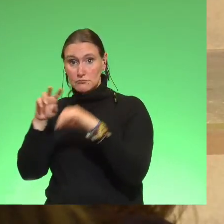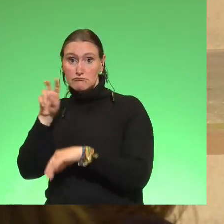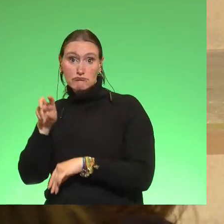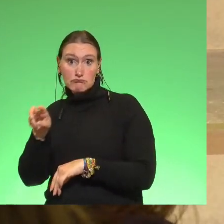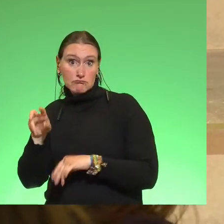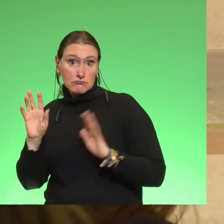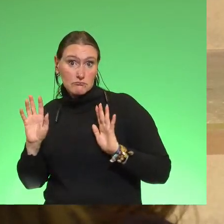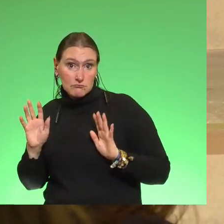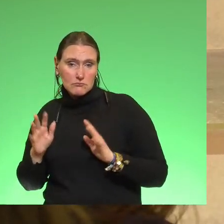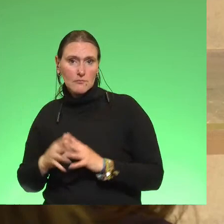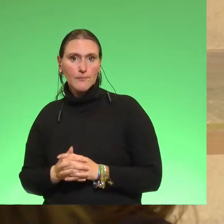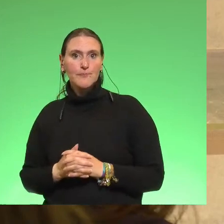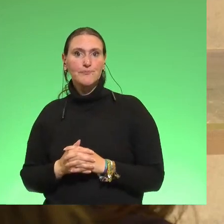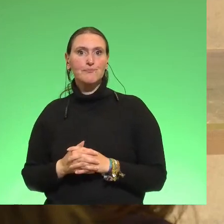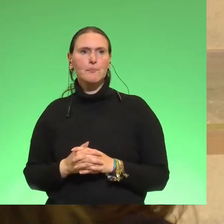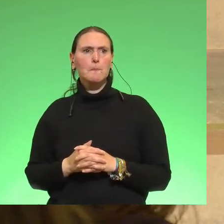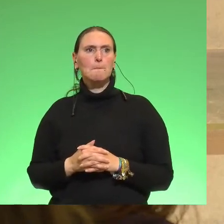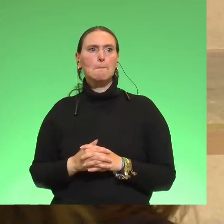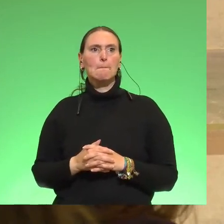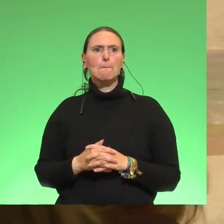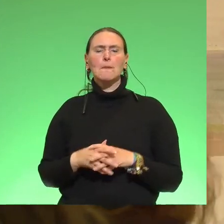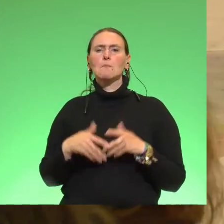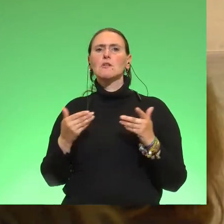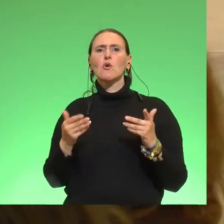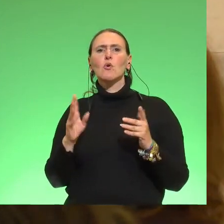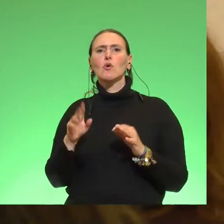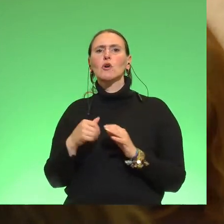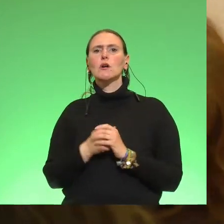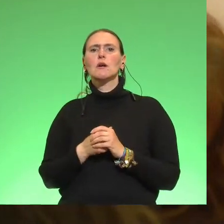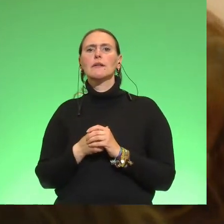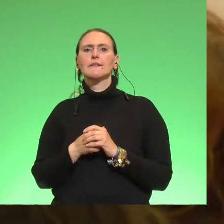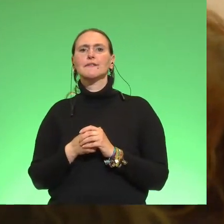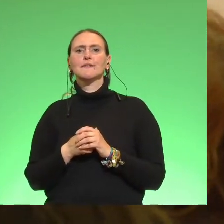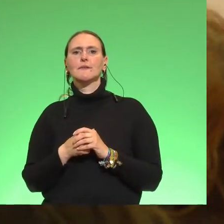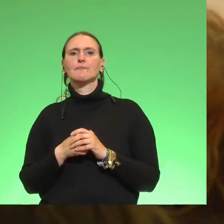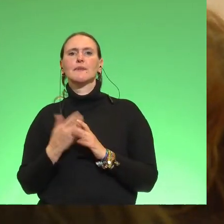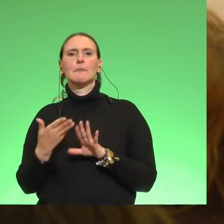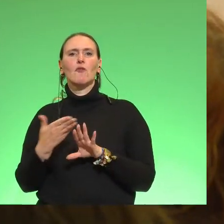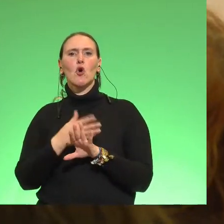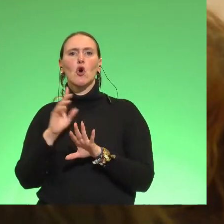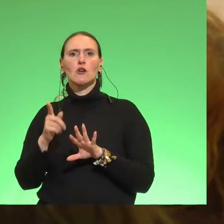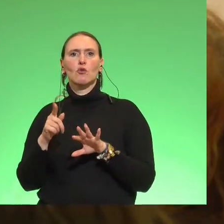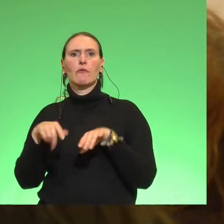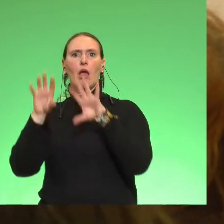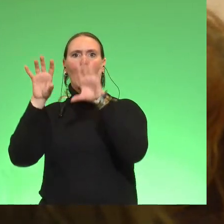kind of like, don't try to solve it via the superstructure.